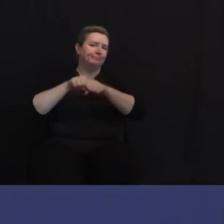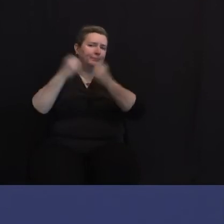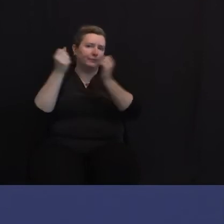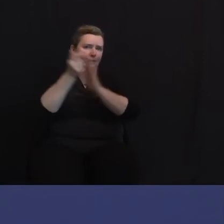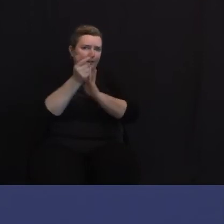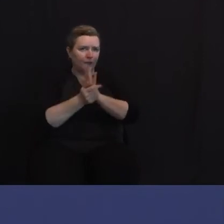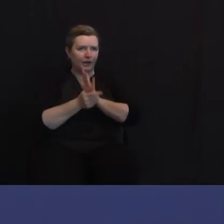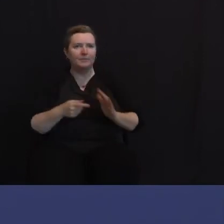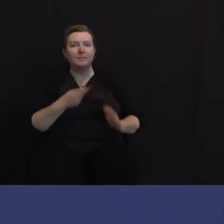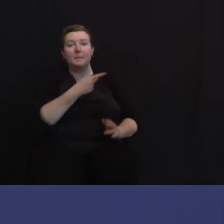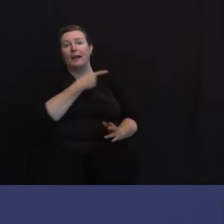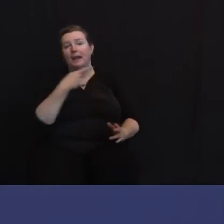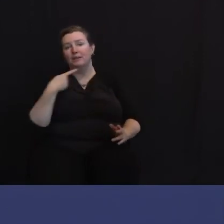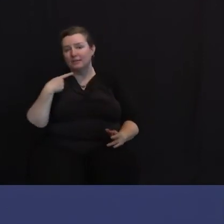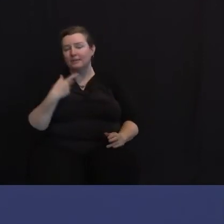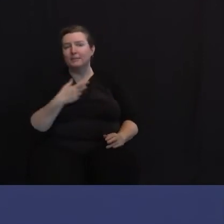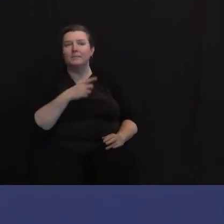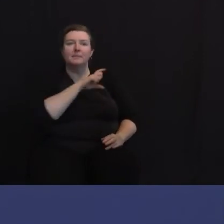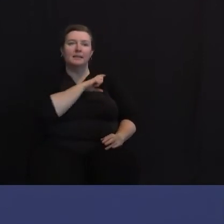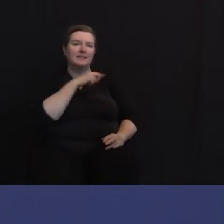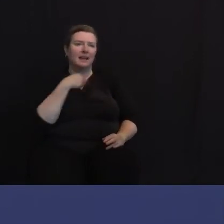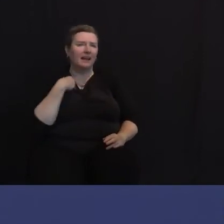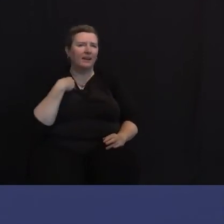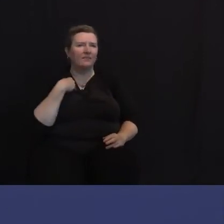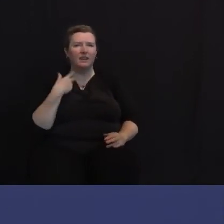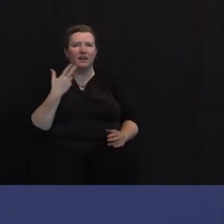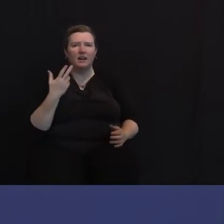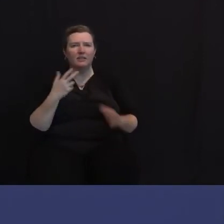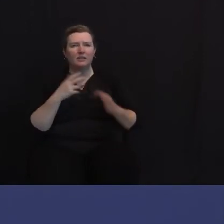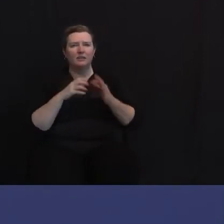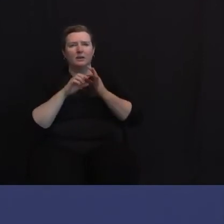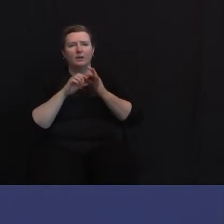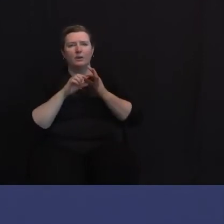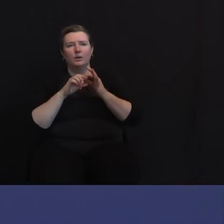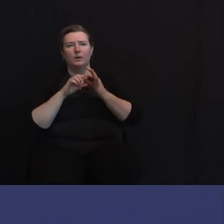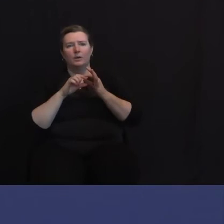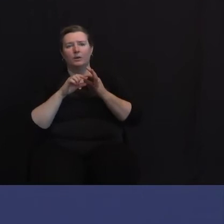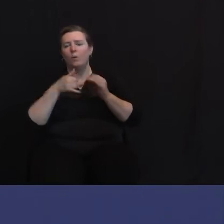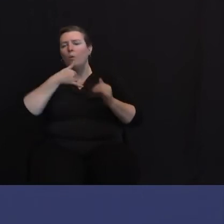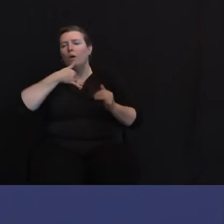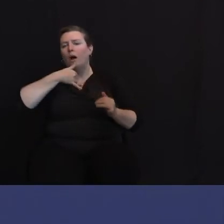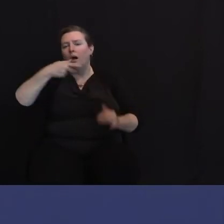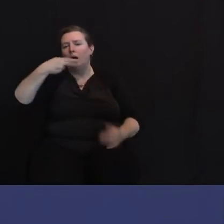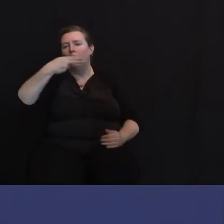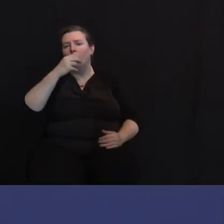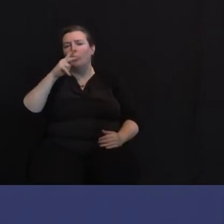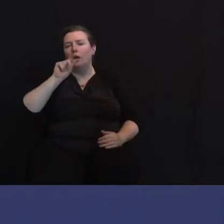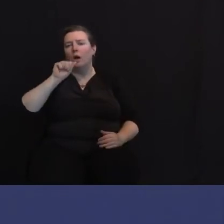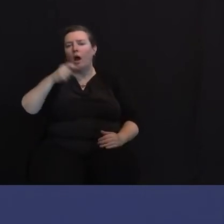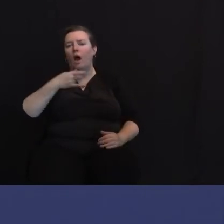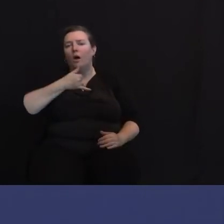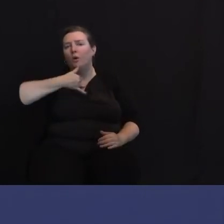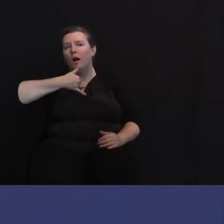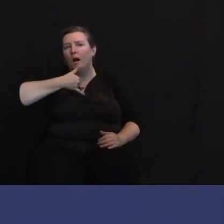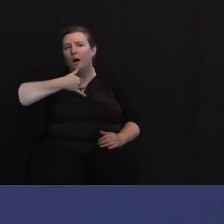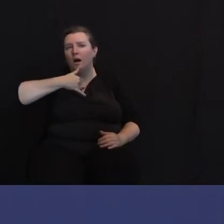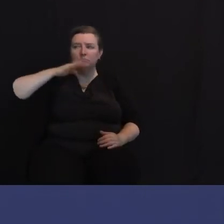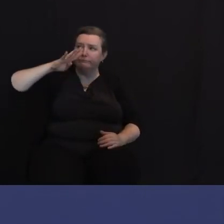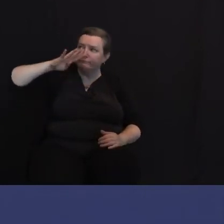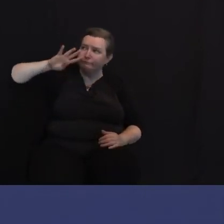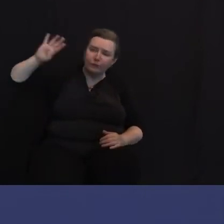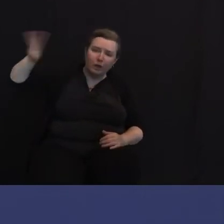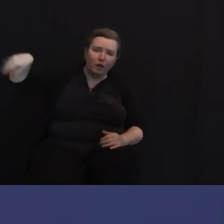La Gypsy Hookah Lounge was also cited for not complying with the order. In West Orange,